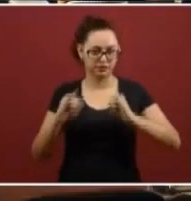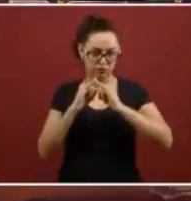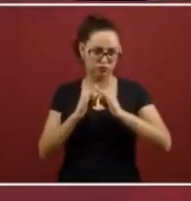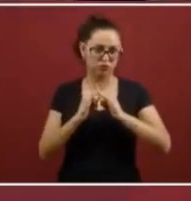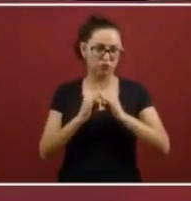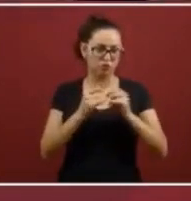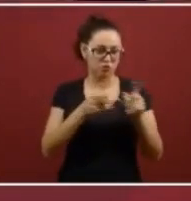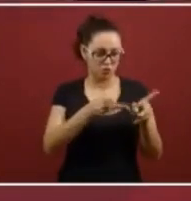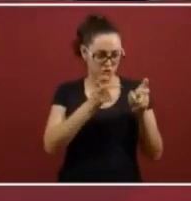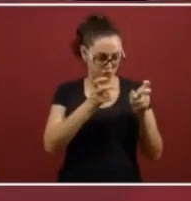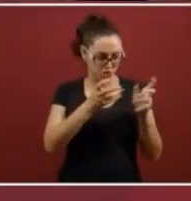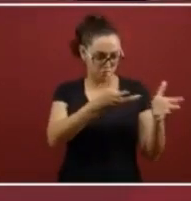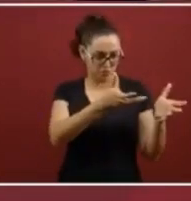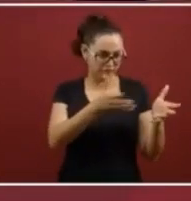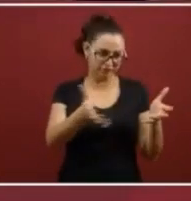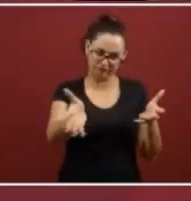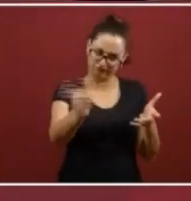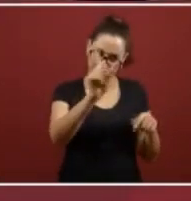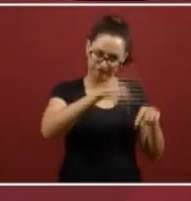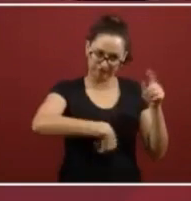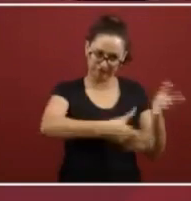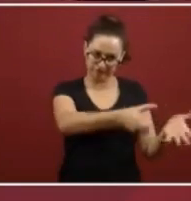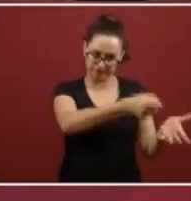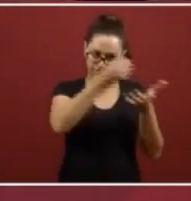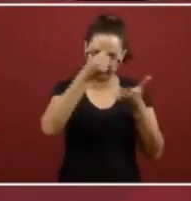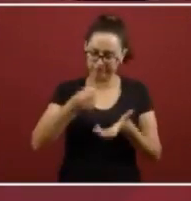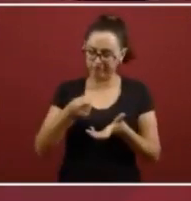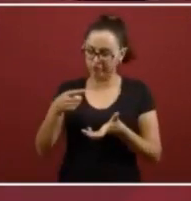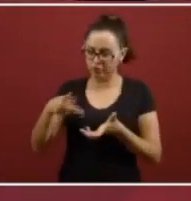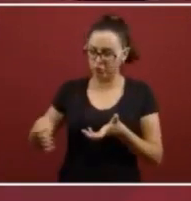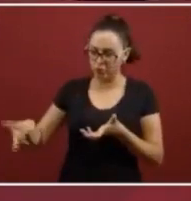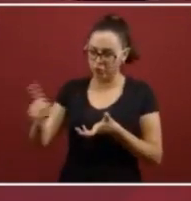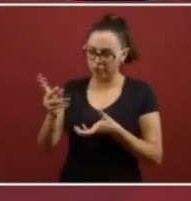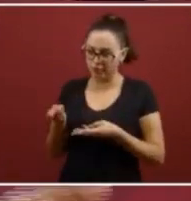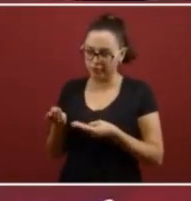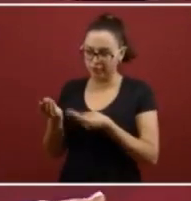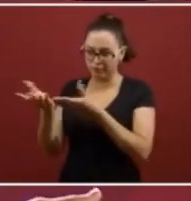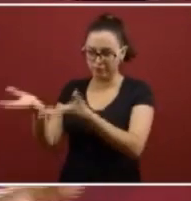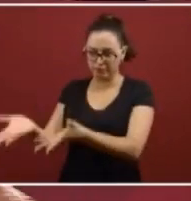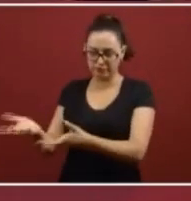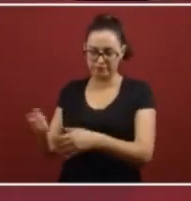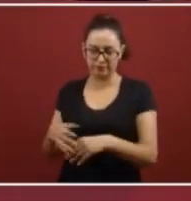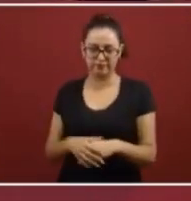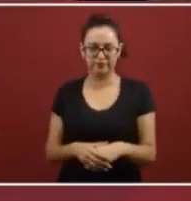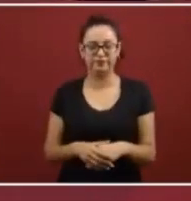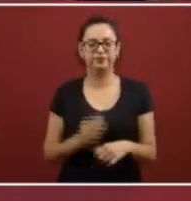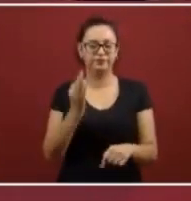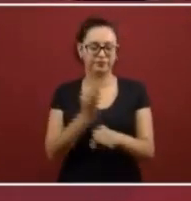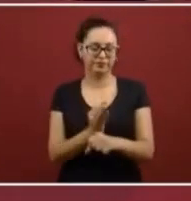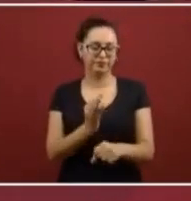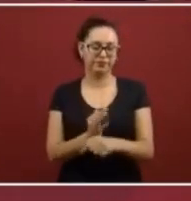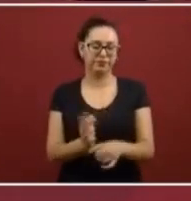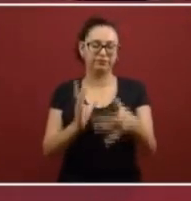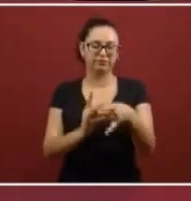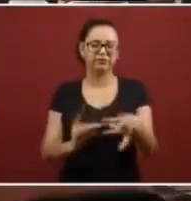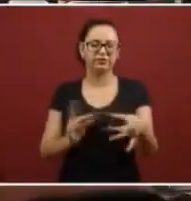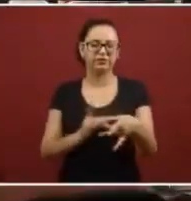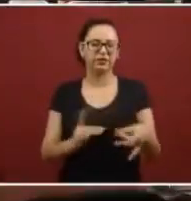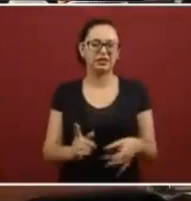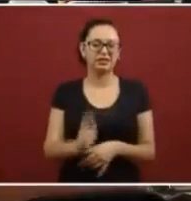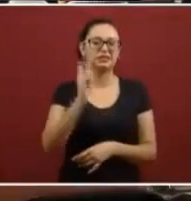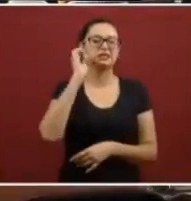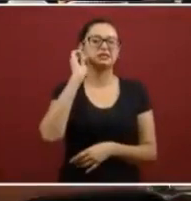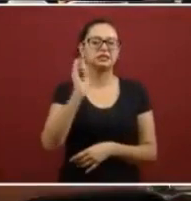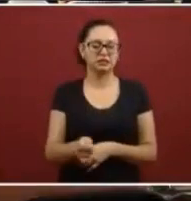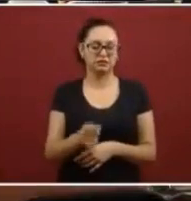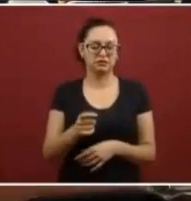para be devolverle al pueblo lo the robado. director of the institute to return Entonces él nos the va a ill-gotten explicar en gains qué va a consistir to the people.